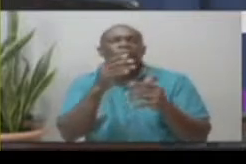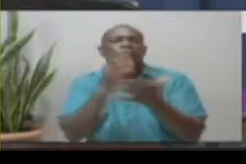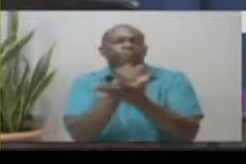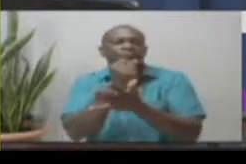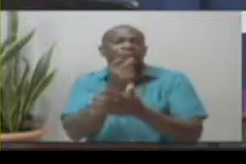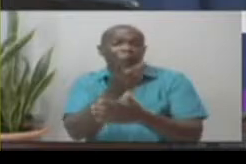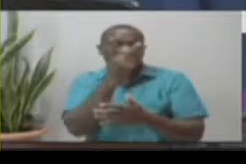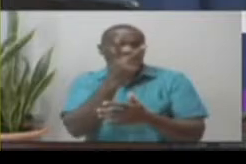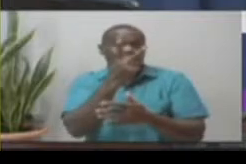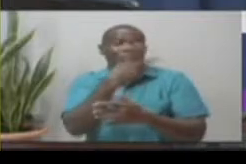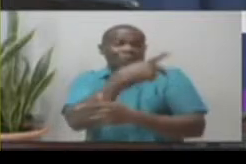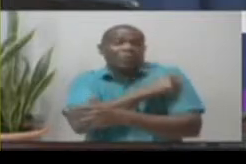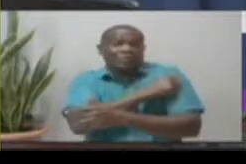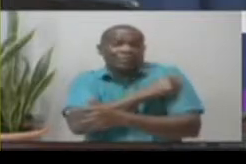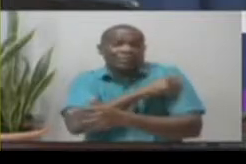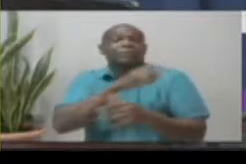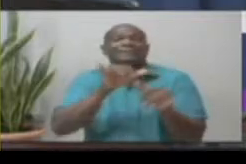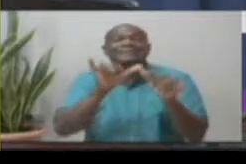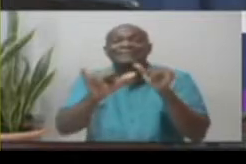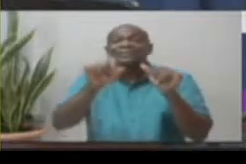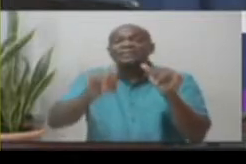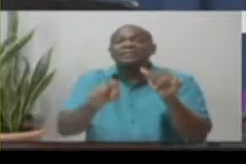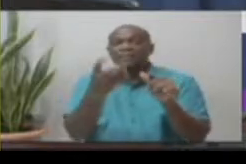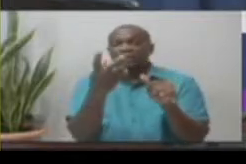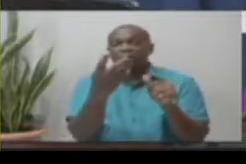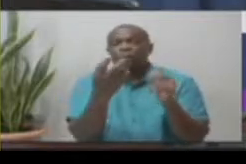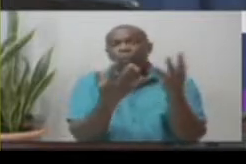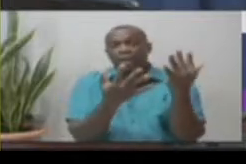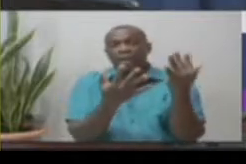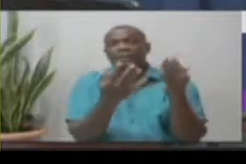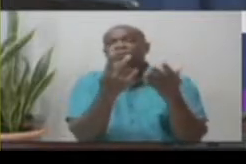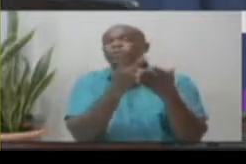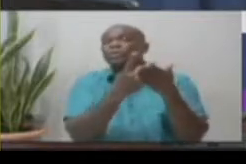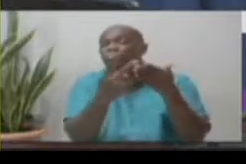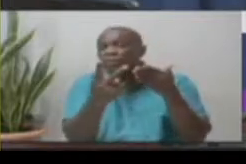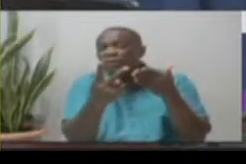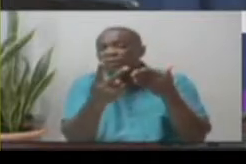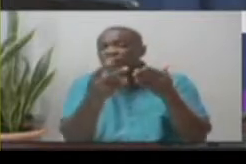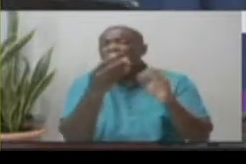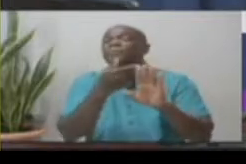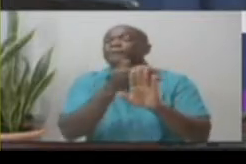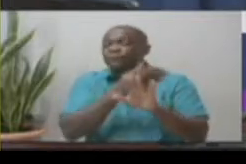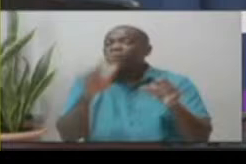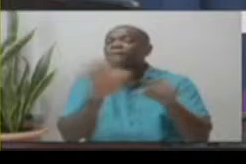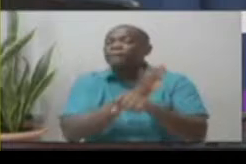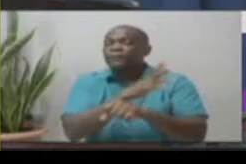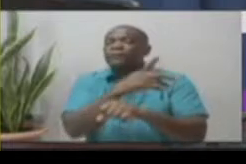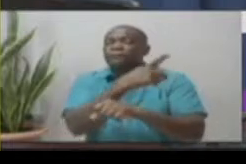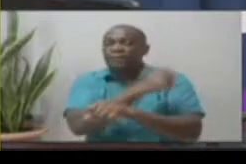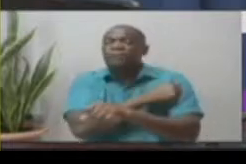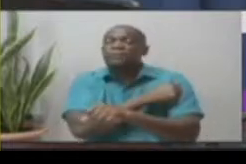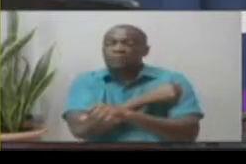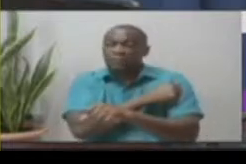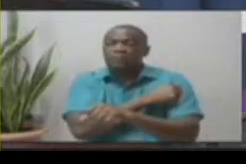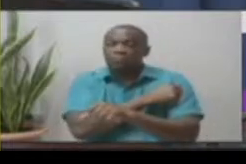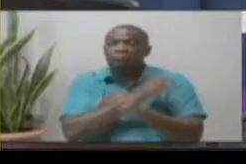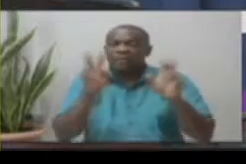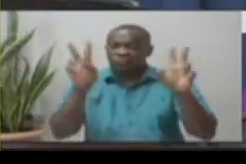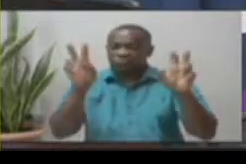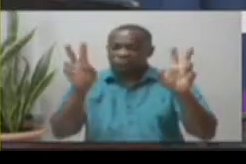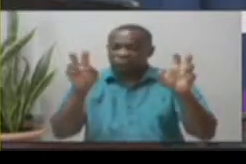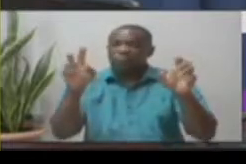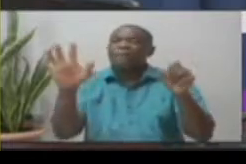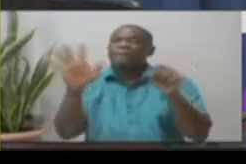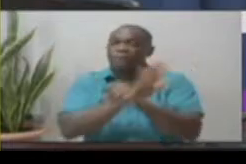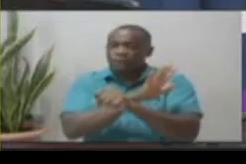hopefully exceed the horizontal purple line. I am confident that with the cooperation of persons, we are